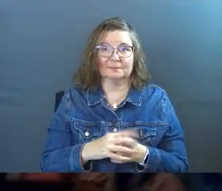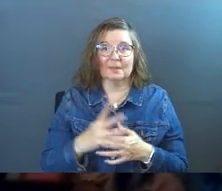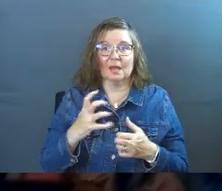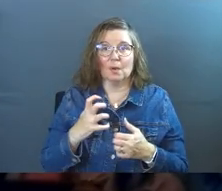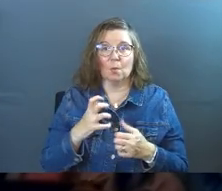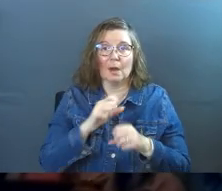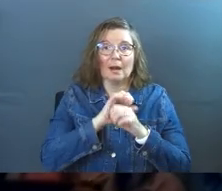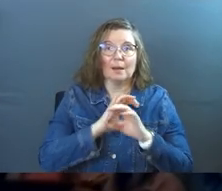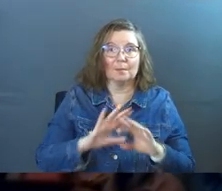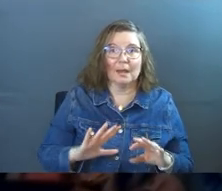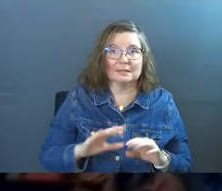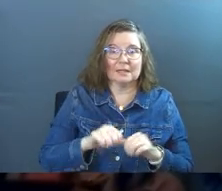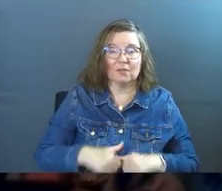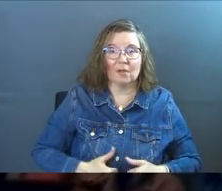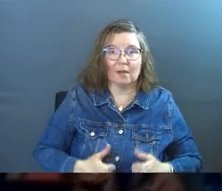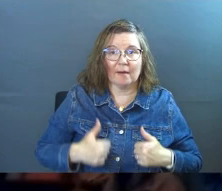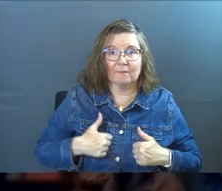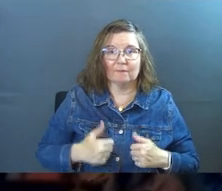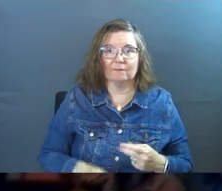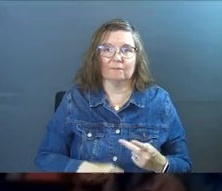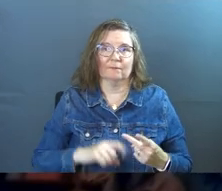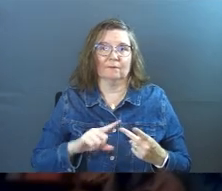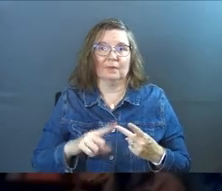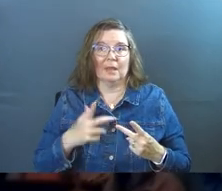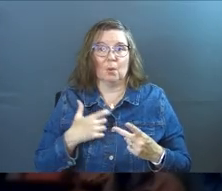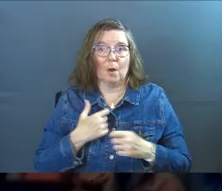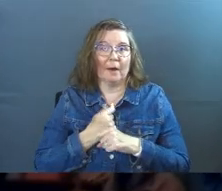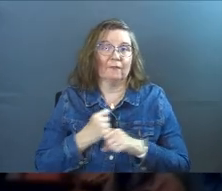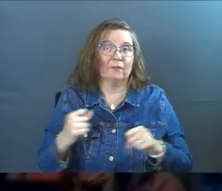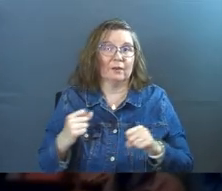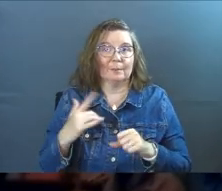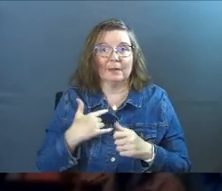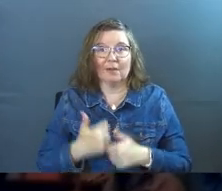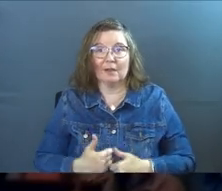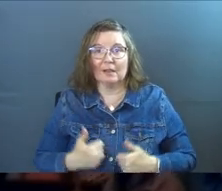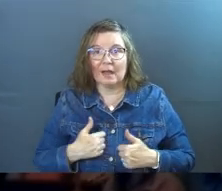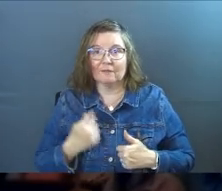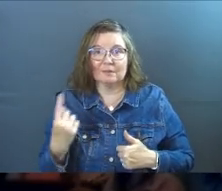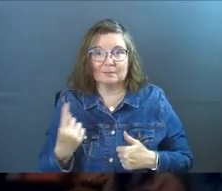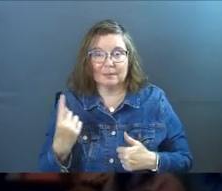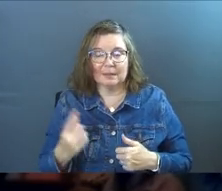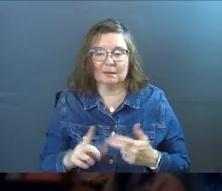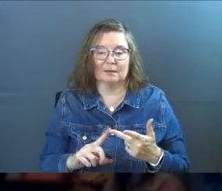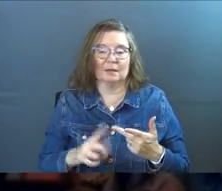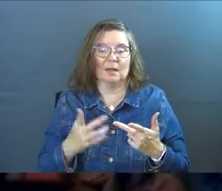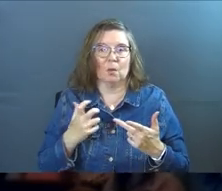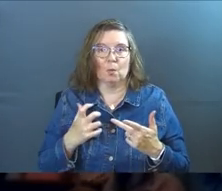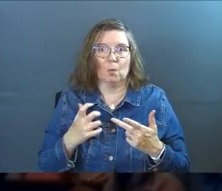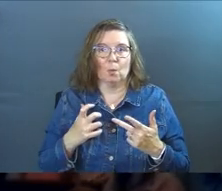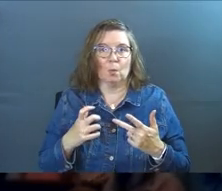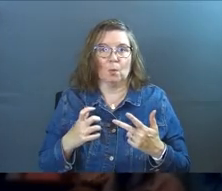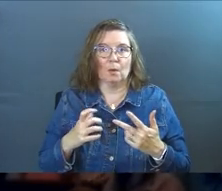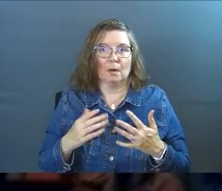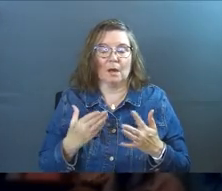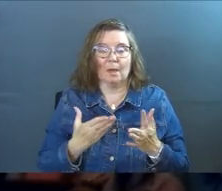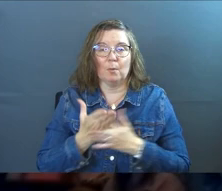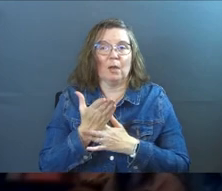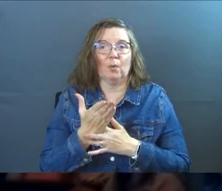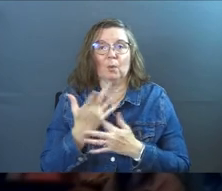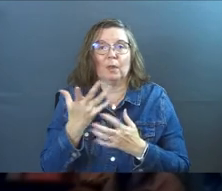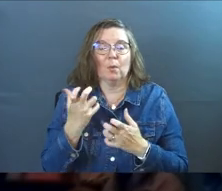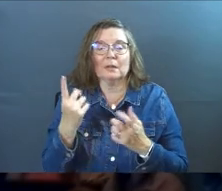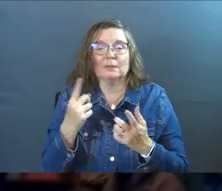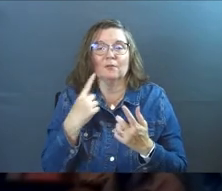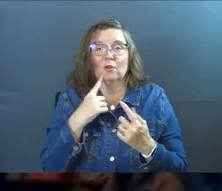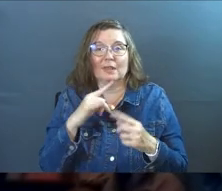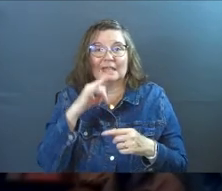They want a blessing in their life. They want a freedom in their life from a thing. They want a breakthrough. They want this for